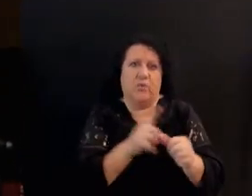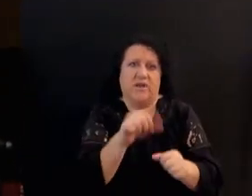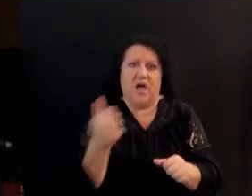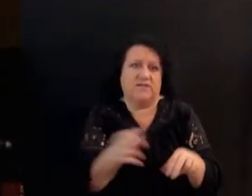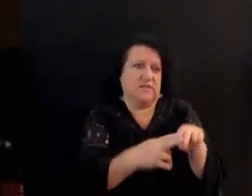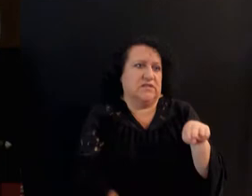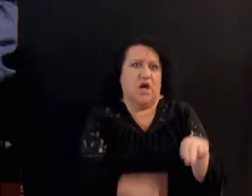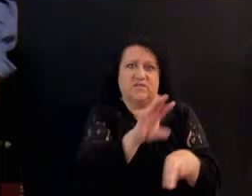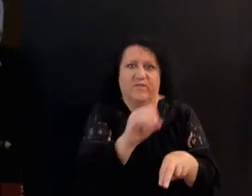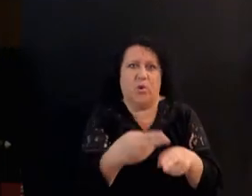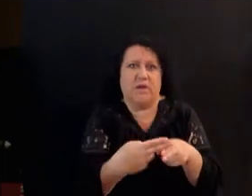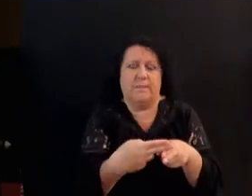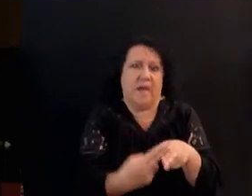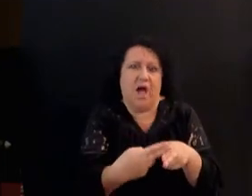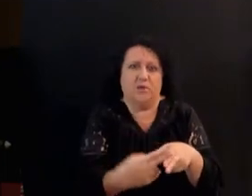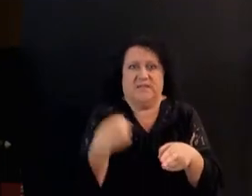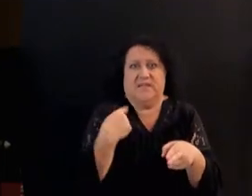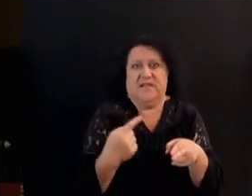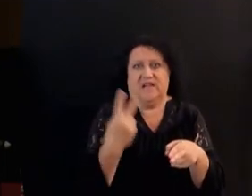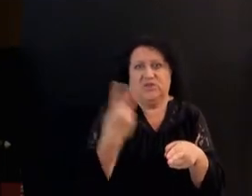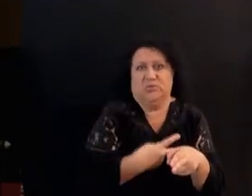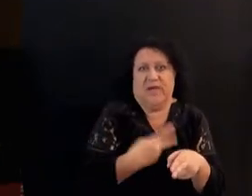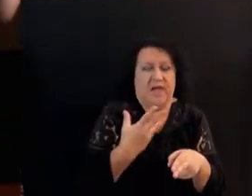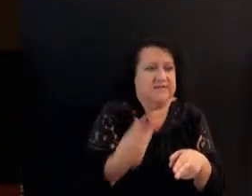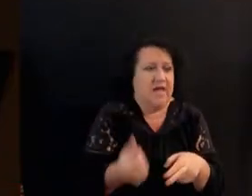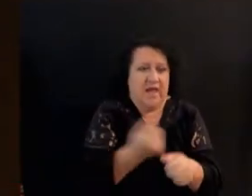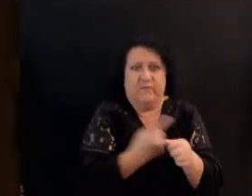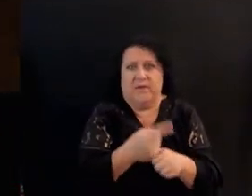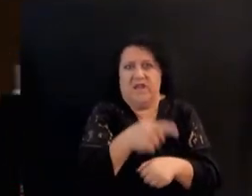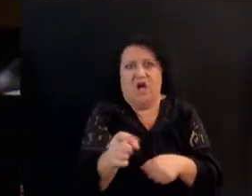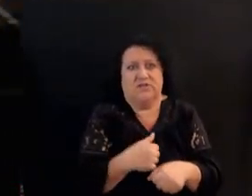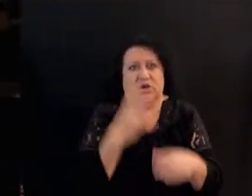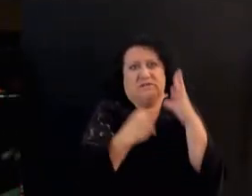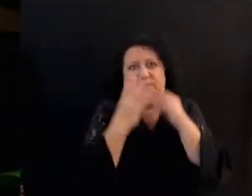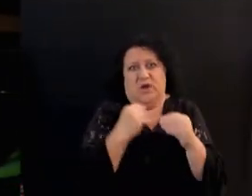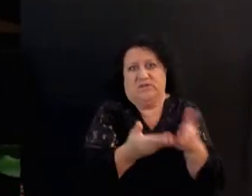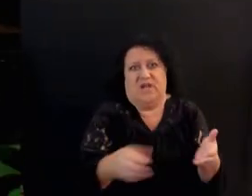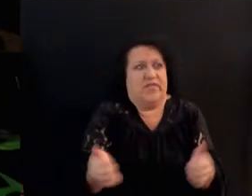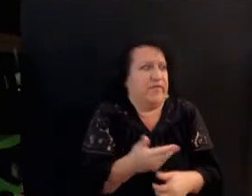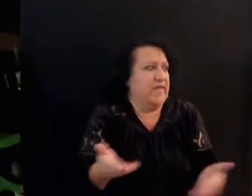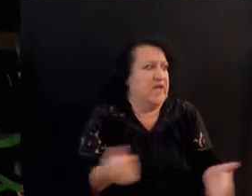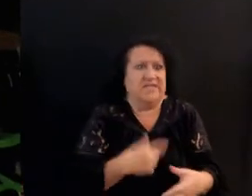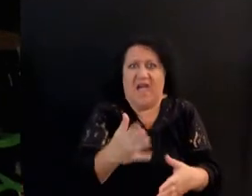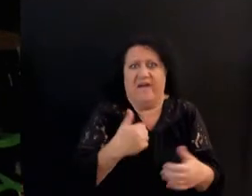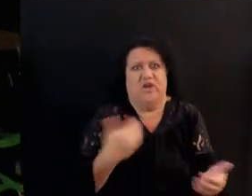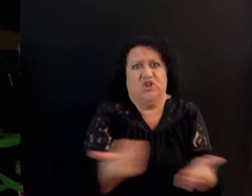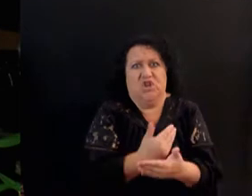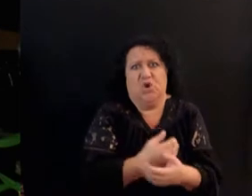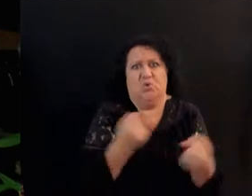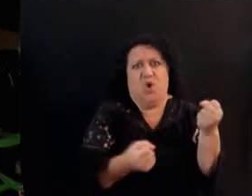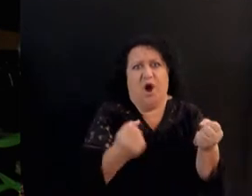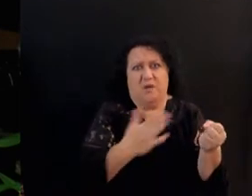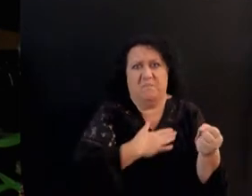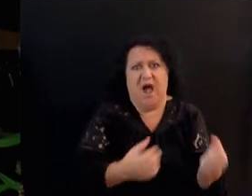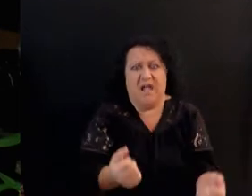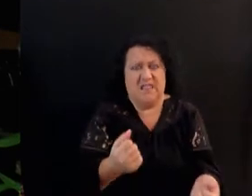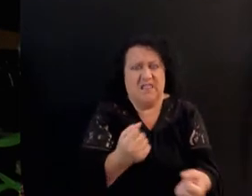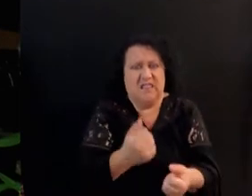pounds in the last 2 days, everybody else has got a new job, everybody else just got a brand new car, and my life stinks.